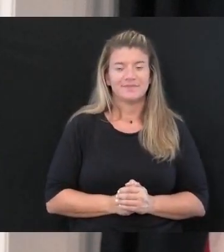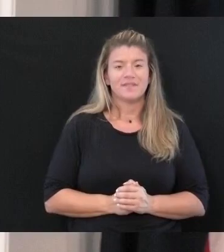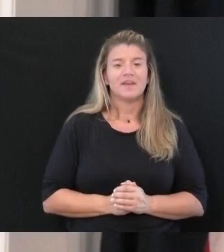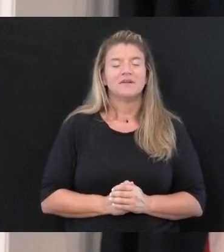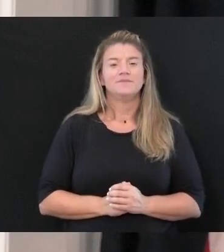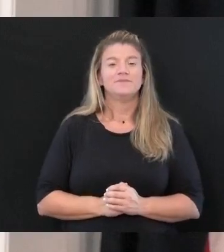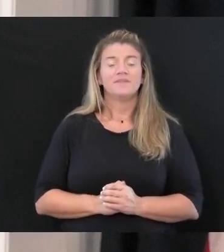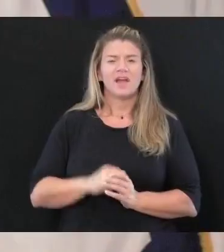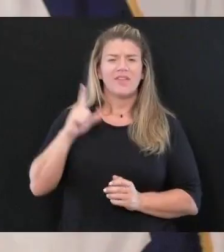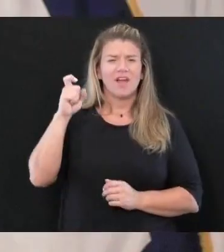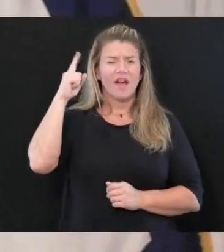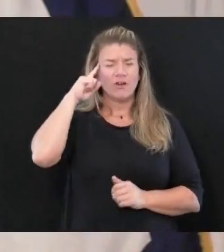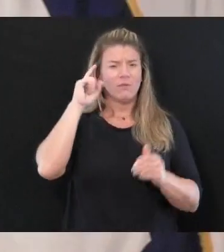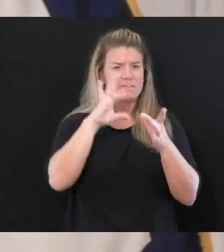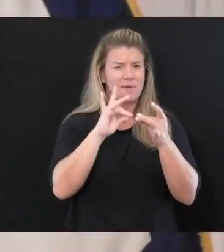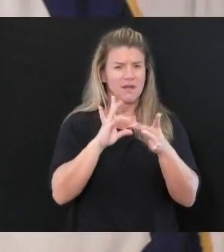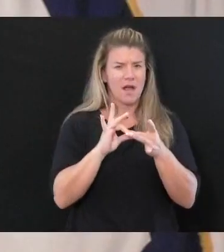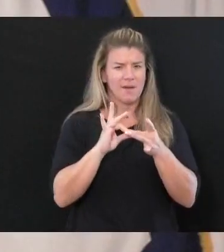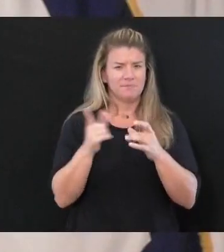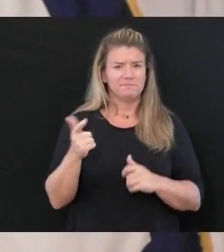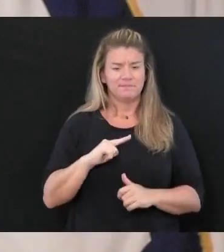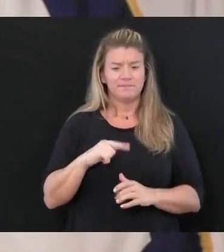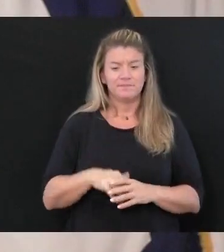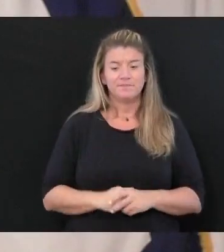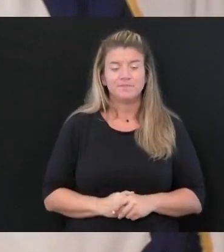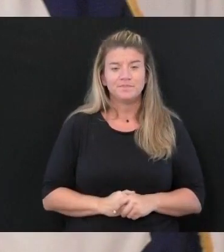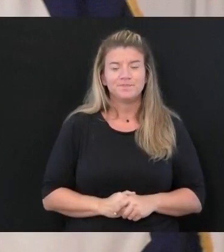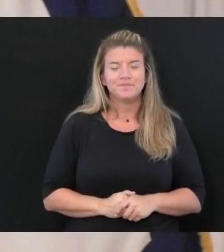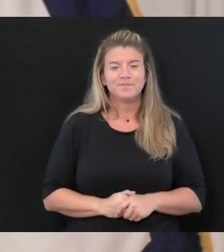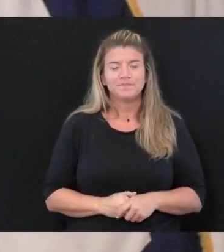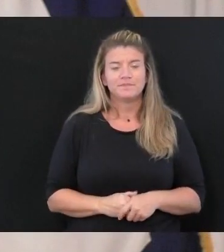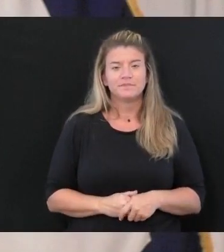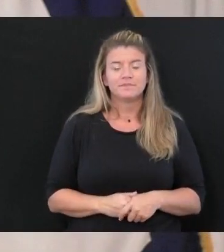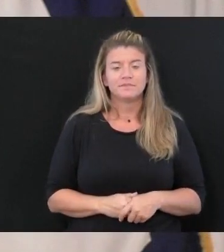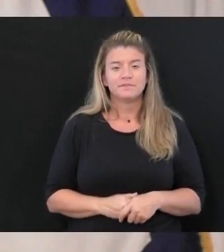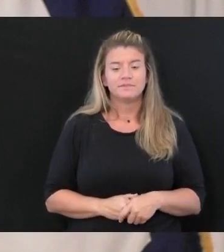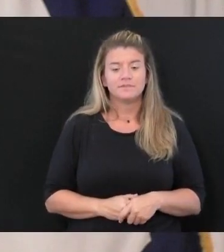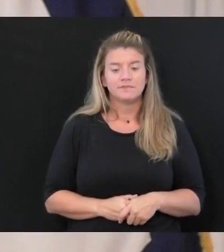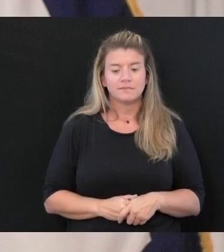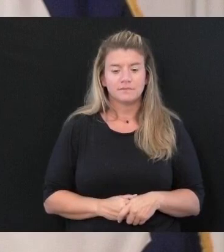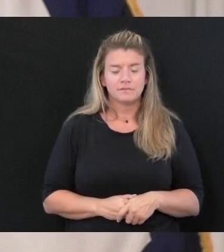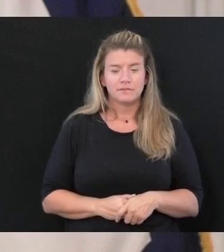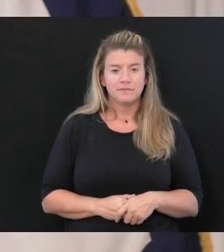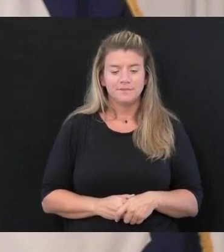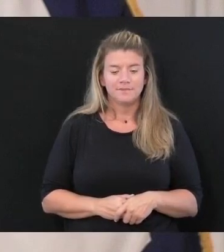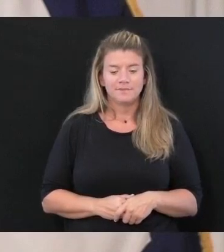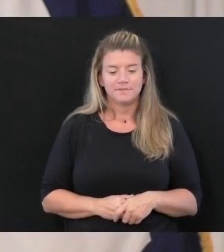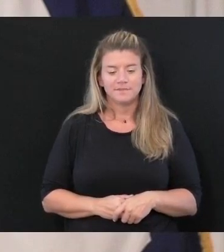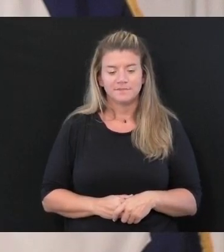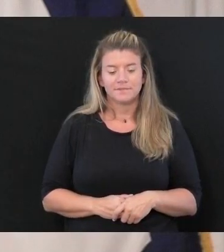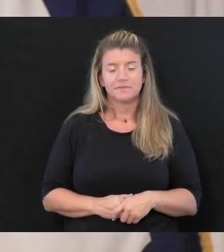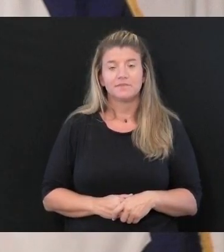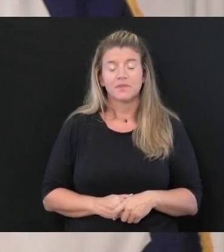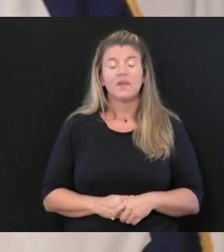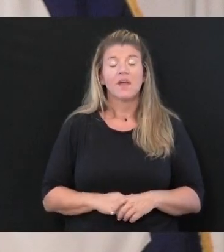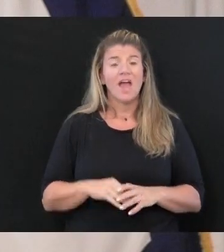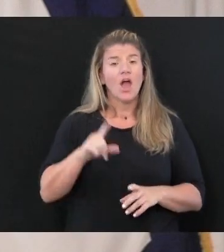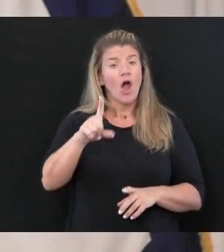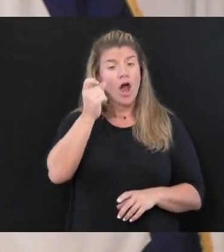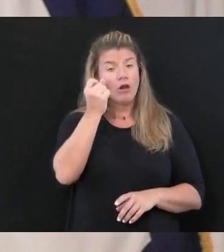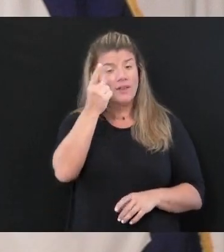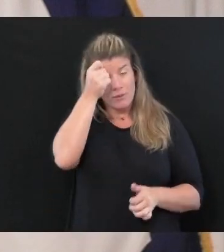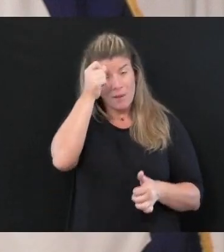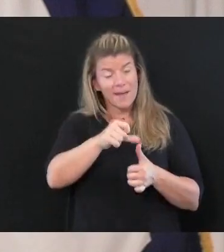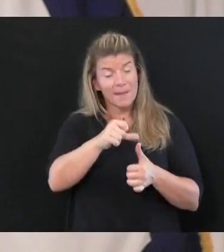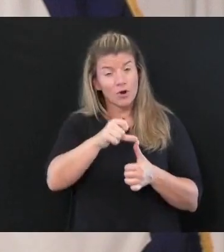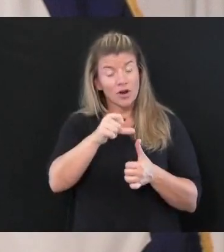Come back to me just 1 second, please. And I think this was Charles, is that correct? You know, Charles, keep in mind this